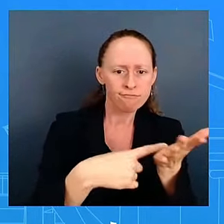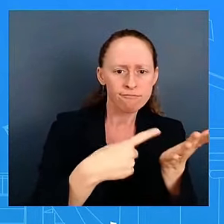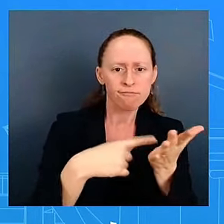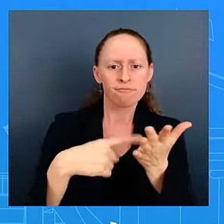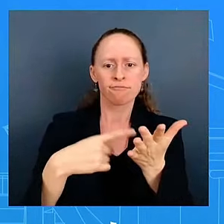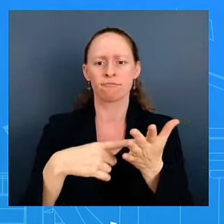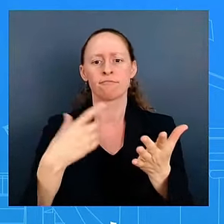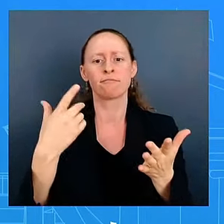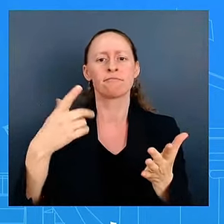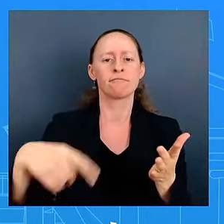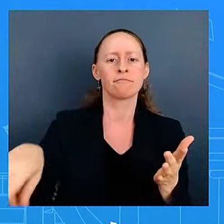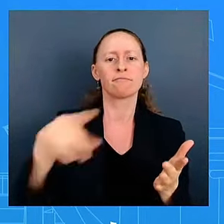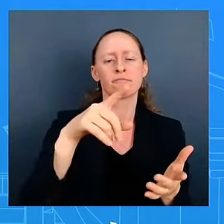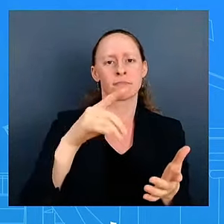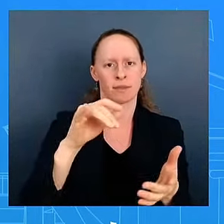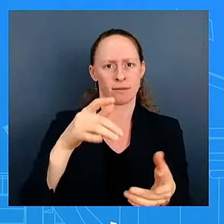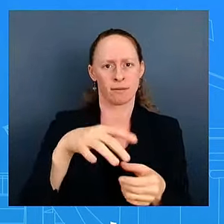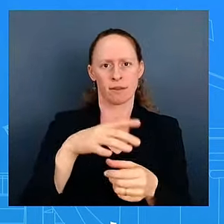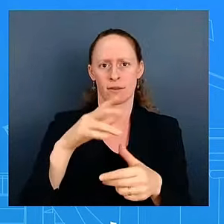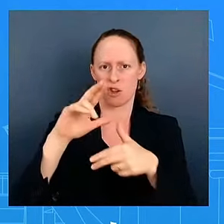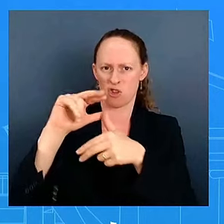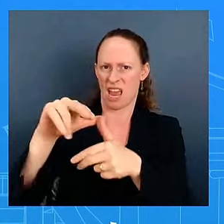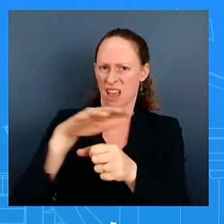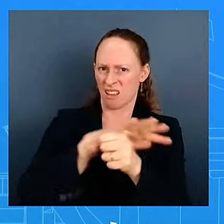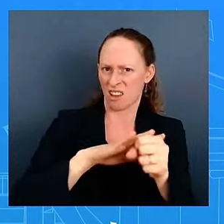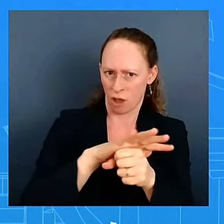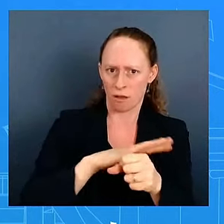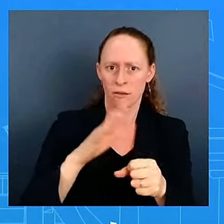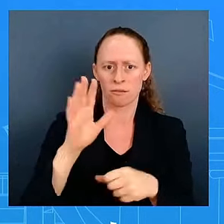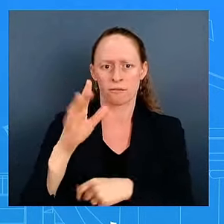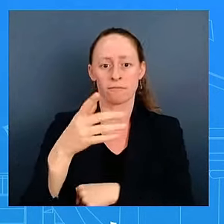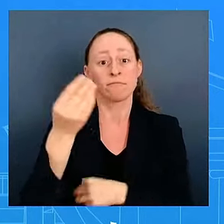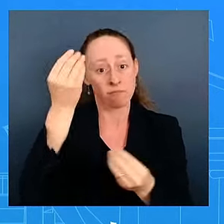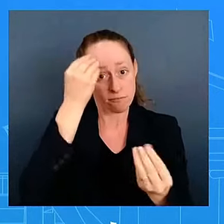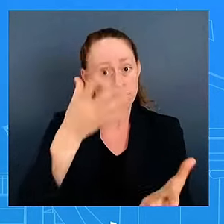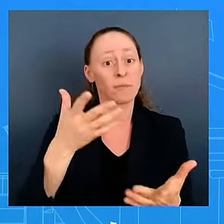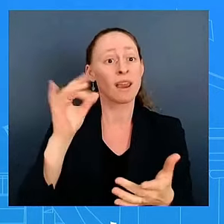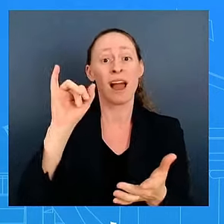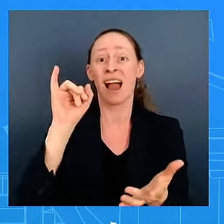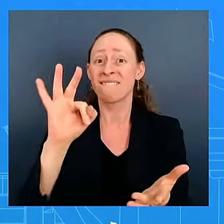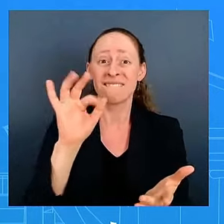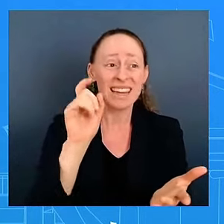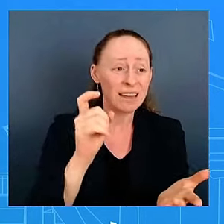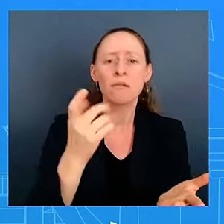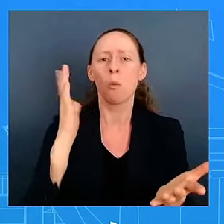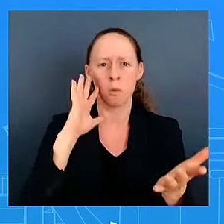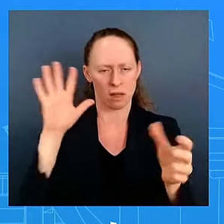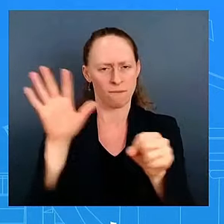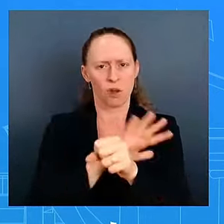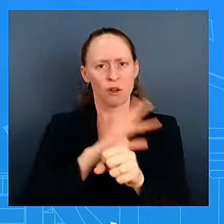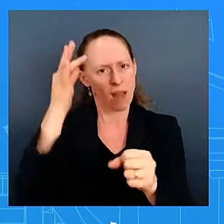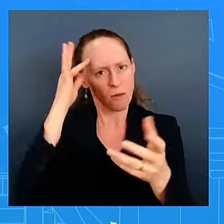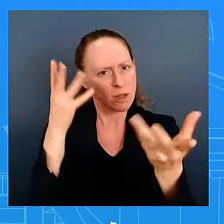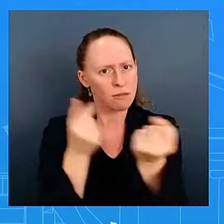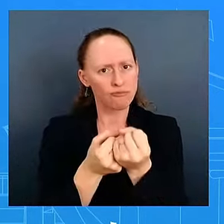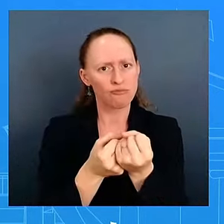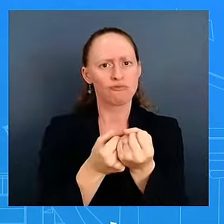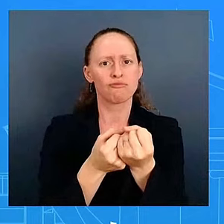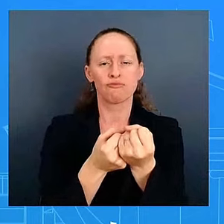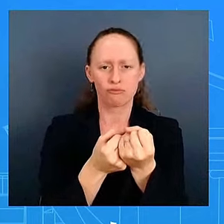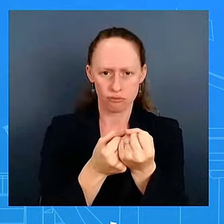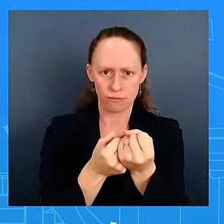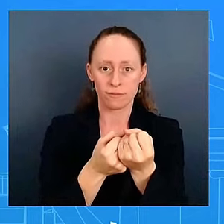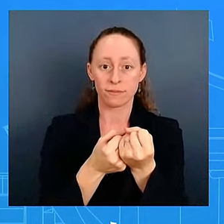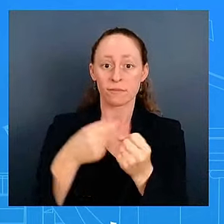the federal government. Because of the governor of Texas is currently out of the country, the president then called the lieutenant governor of Texas